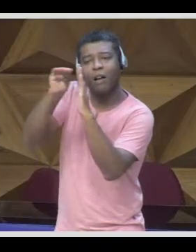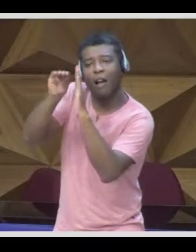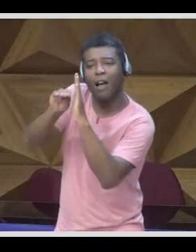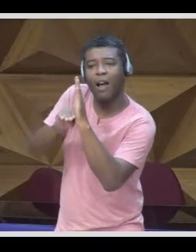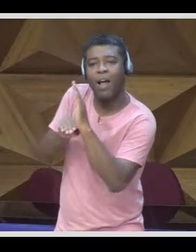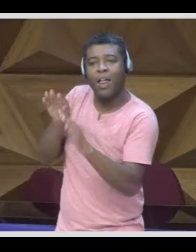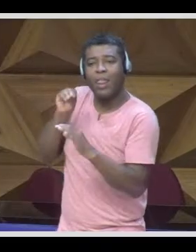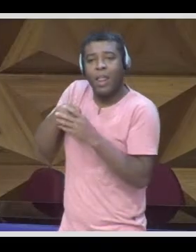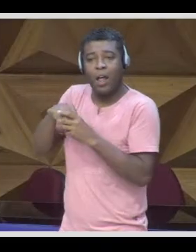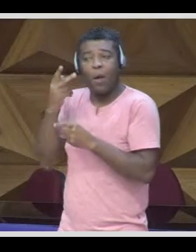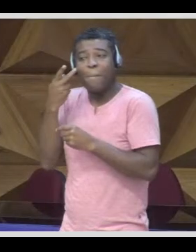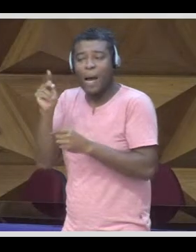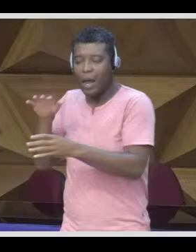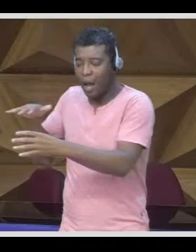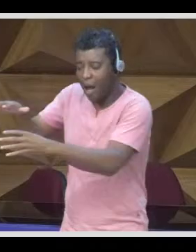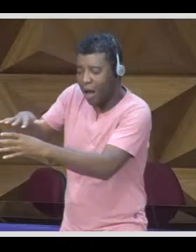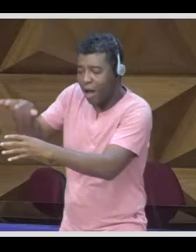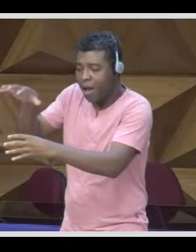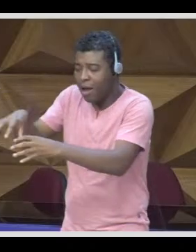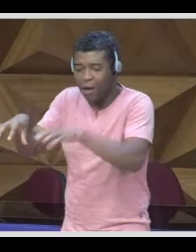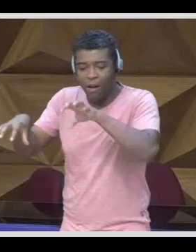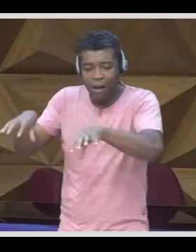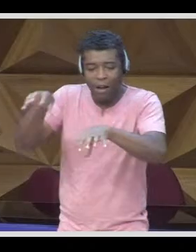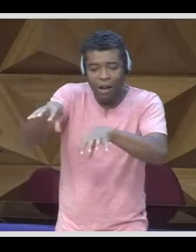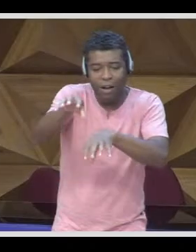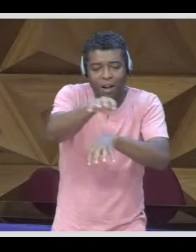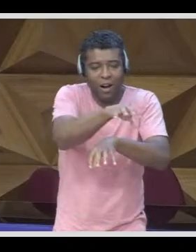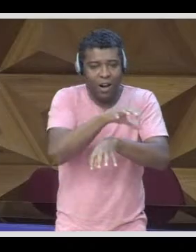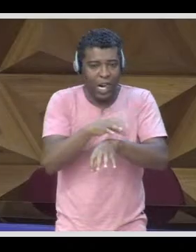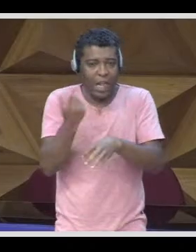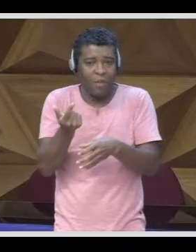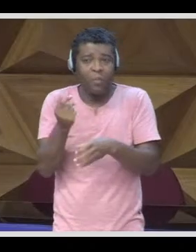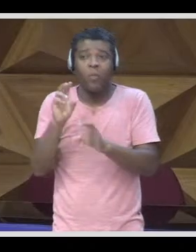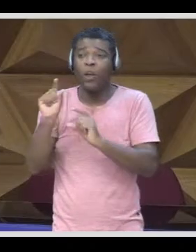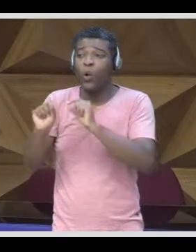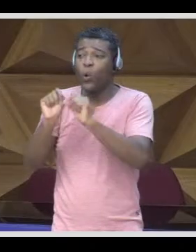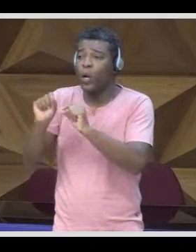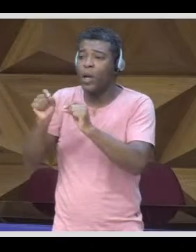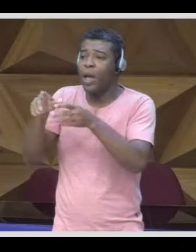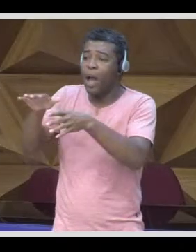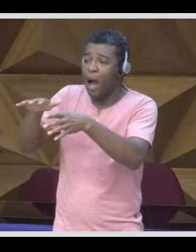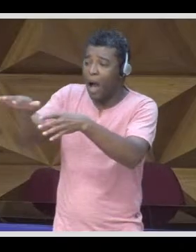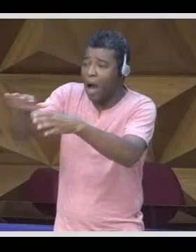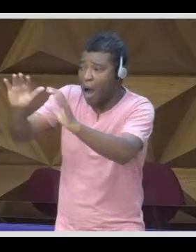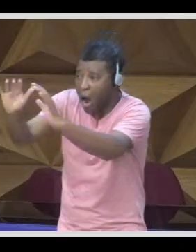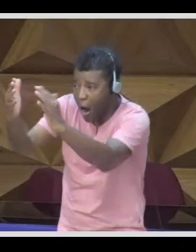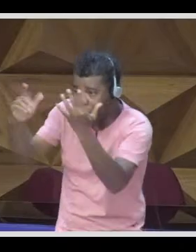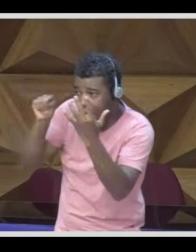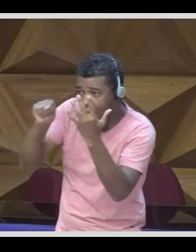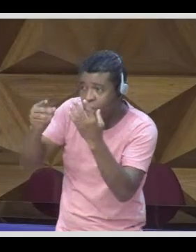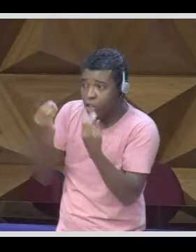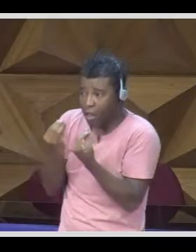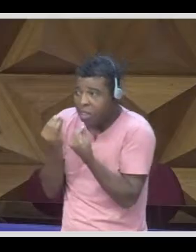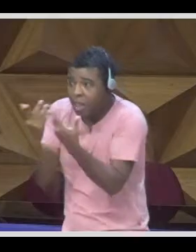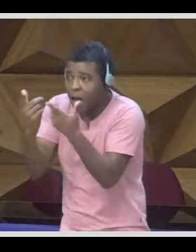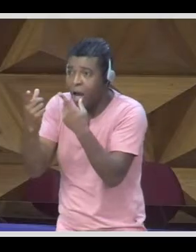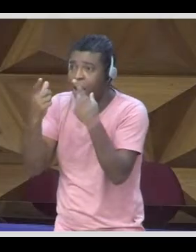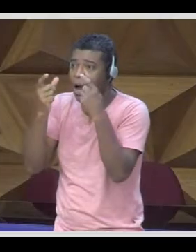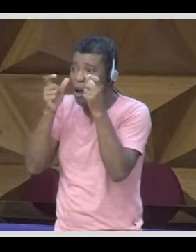the curiosity of the user in that environment. Once you have metrics, you can compute metrics